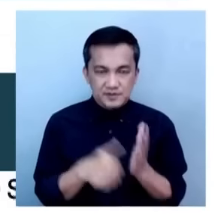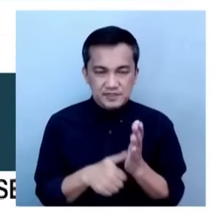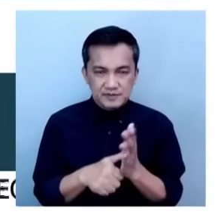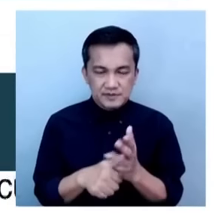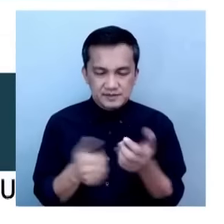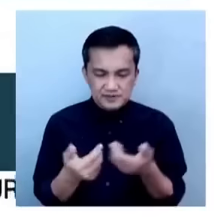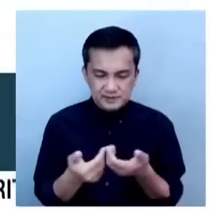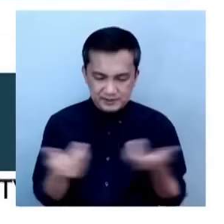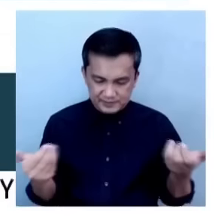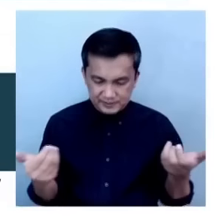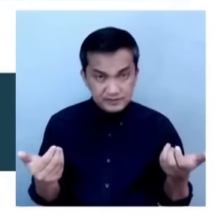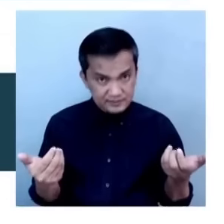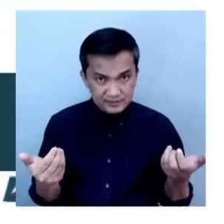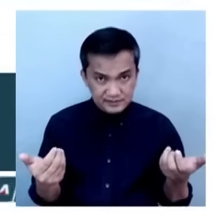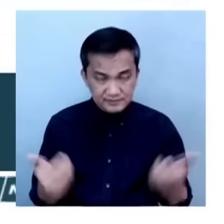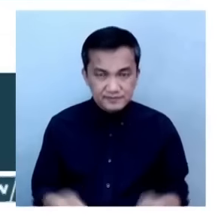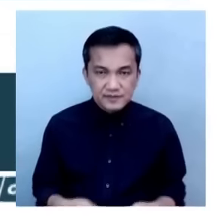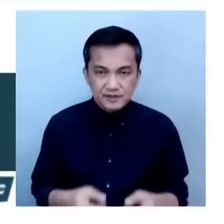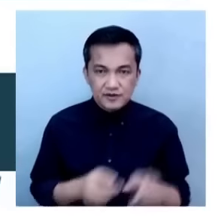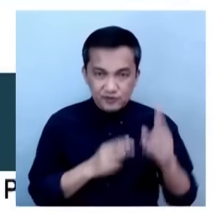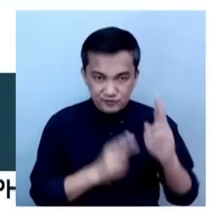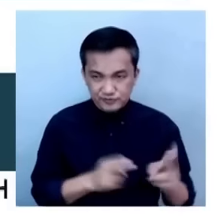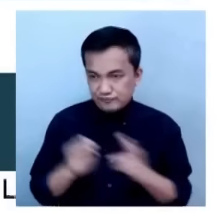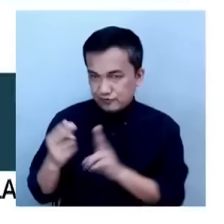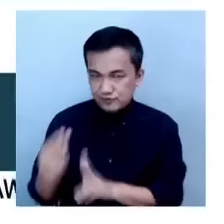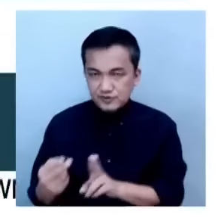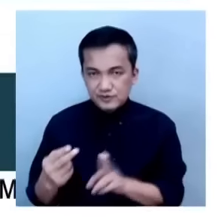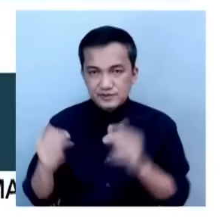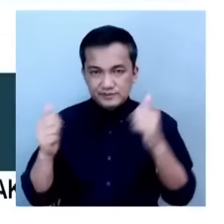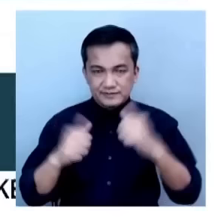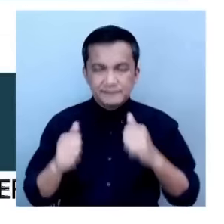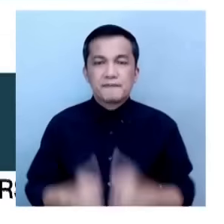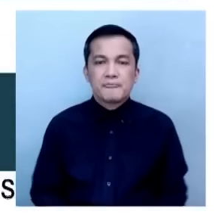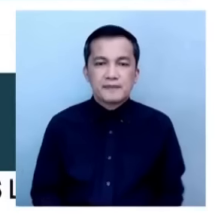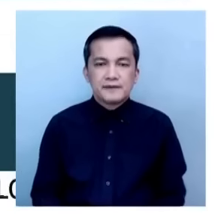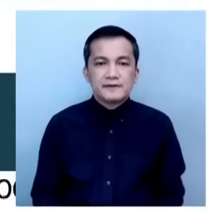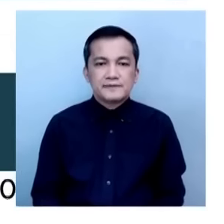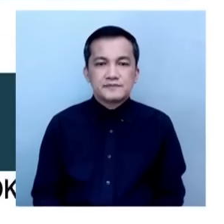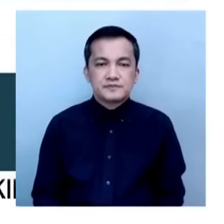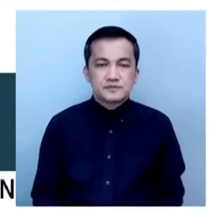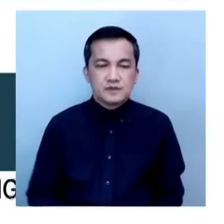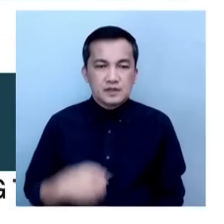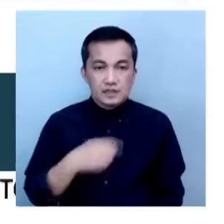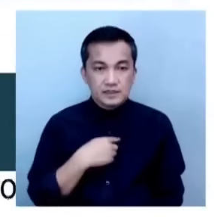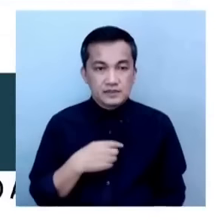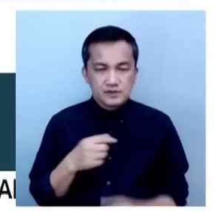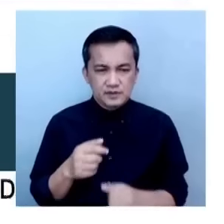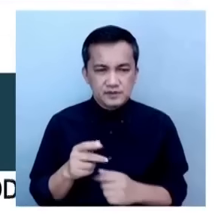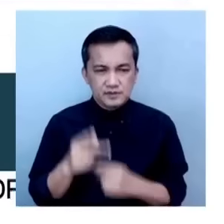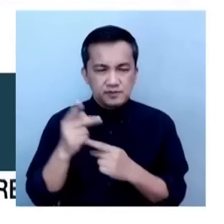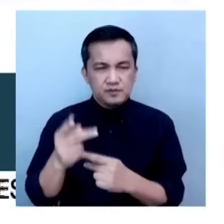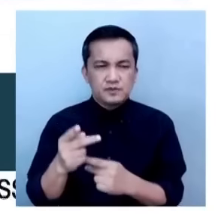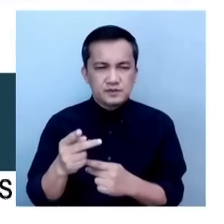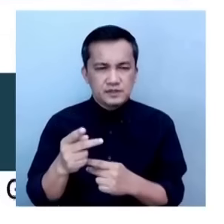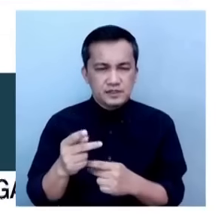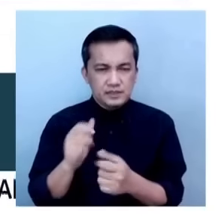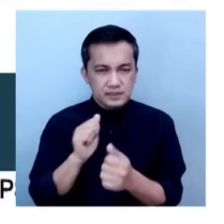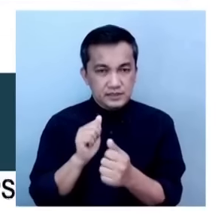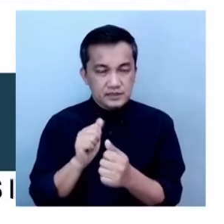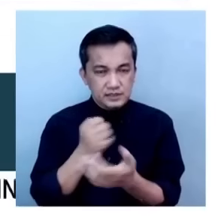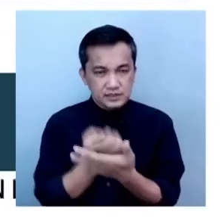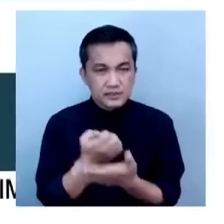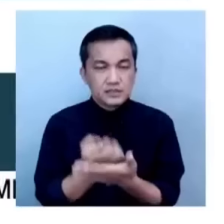separately and honor what has been agreed upon. Again, we propose the economic, we pass the economic